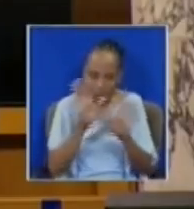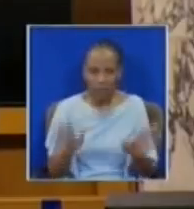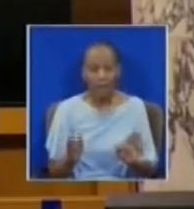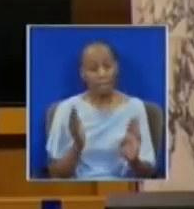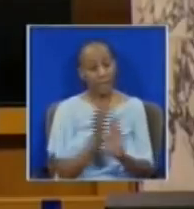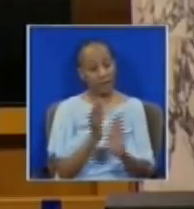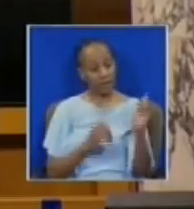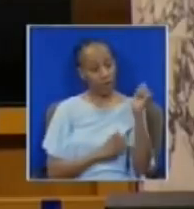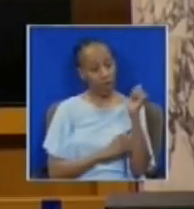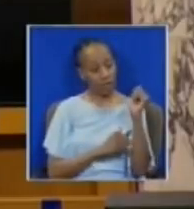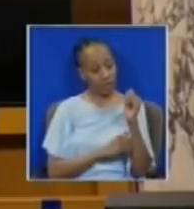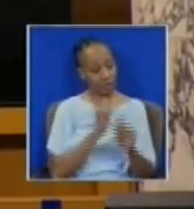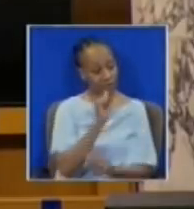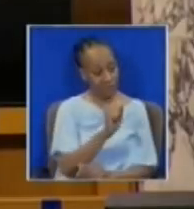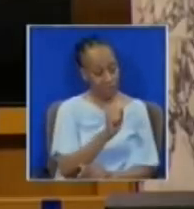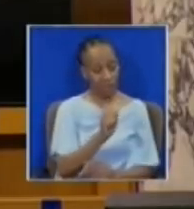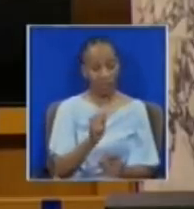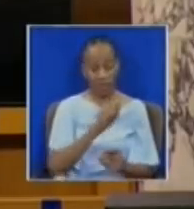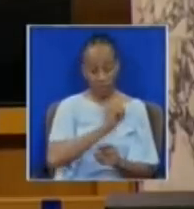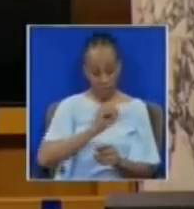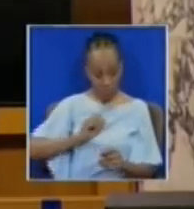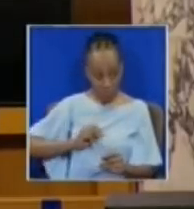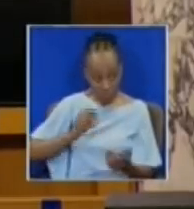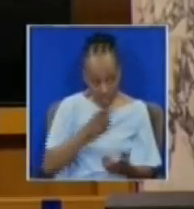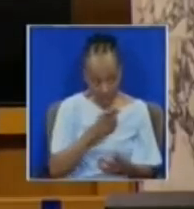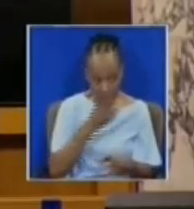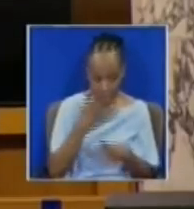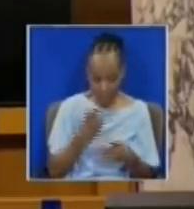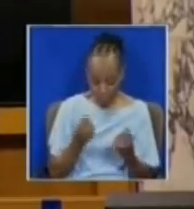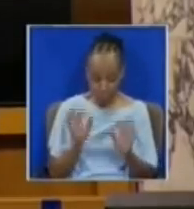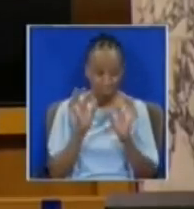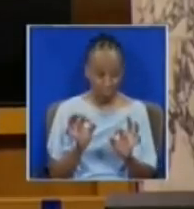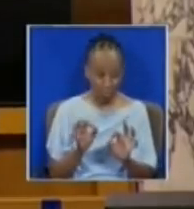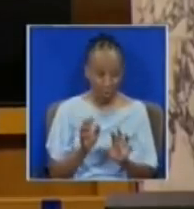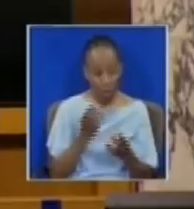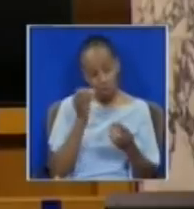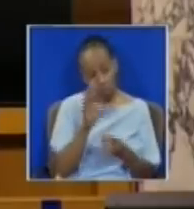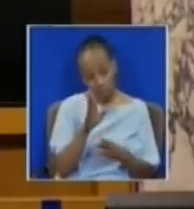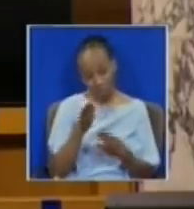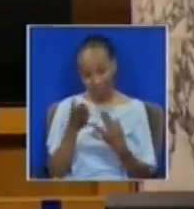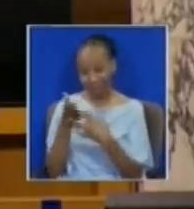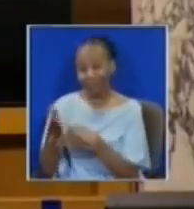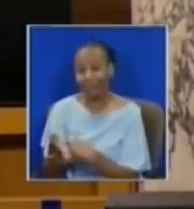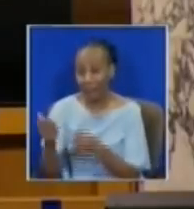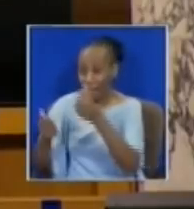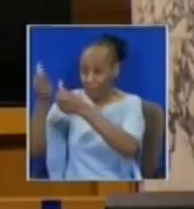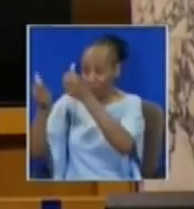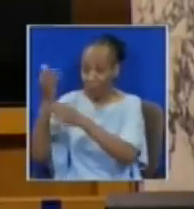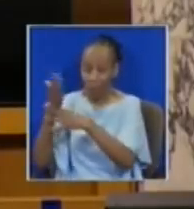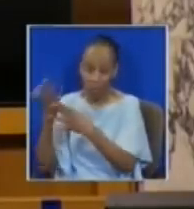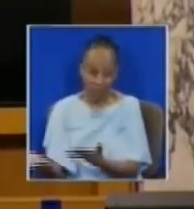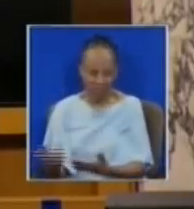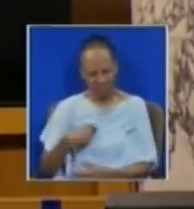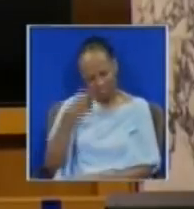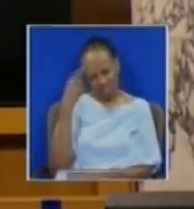the presiding officers are also, I mean, it's terribly embarrassing if you're a presiding officer and you call for a minister and the minister isn't in the house